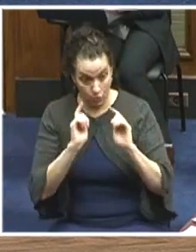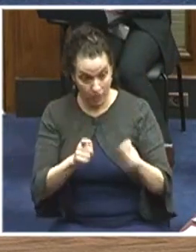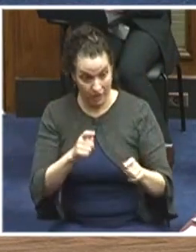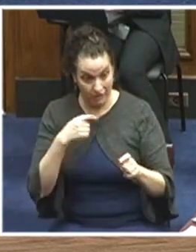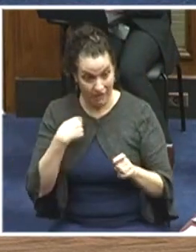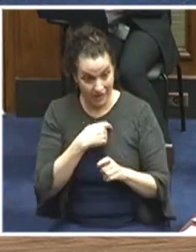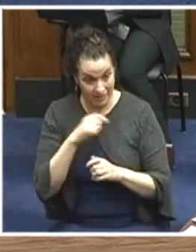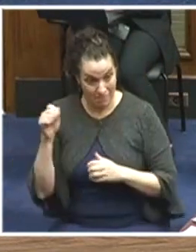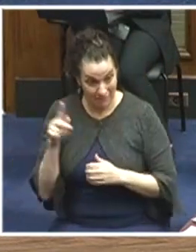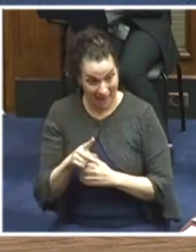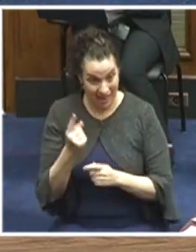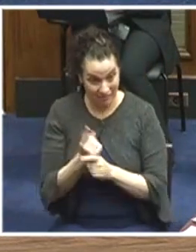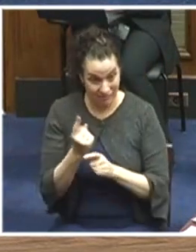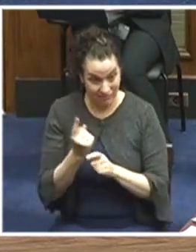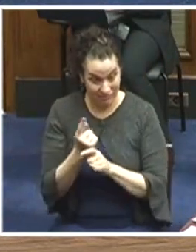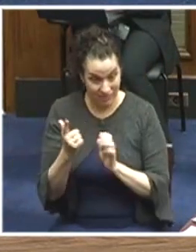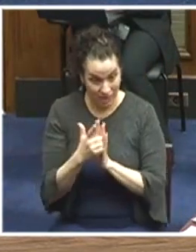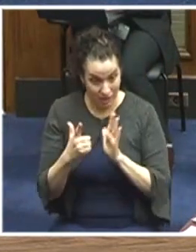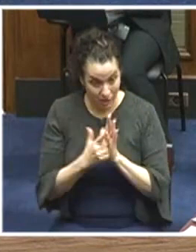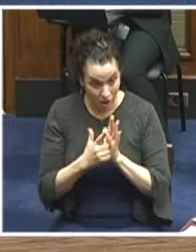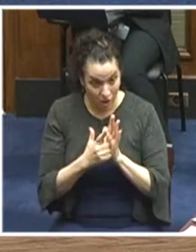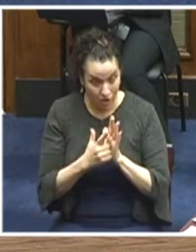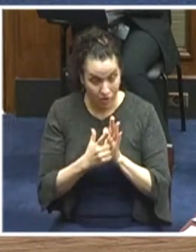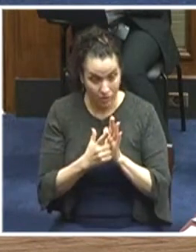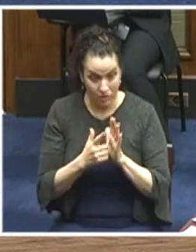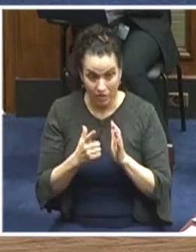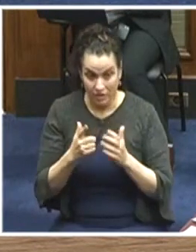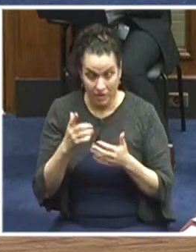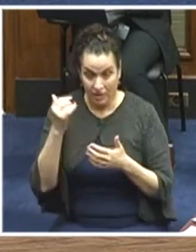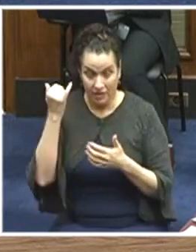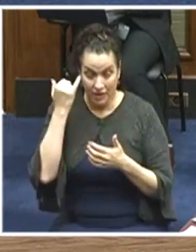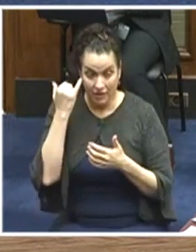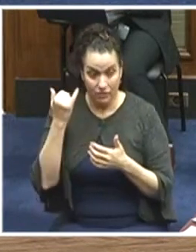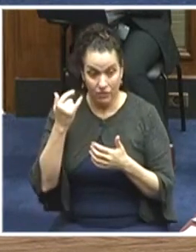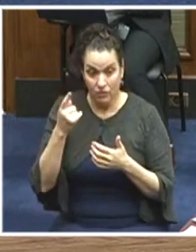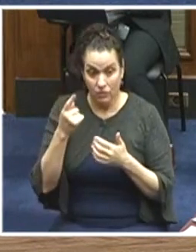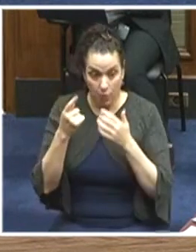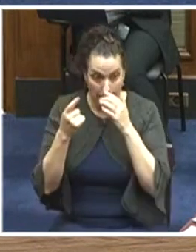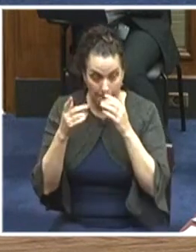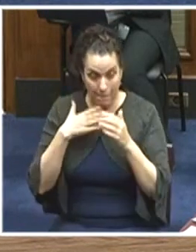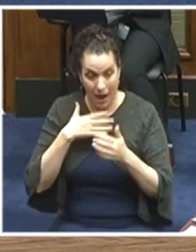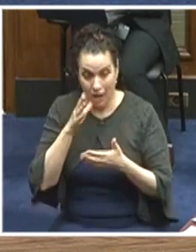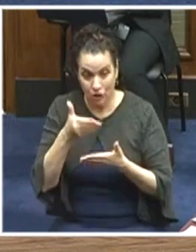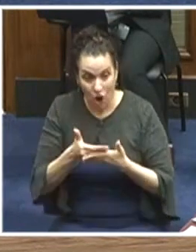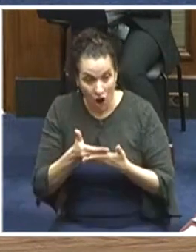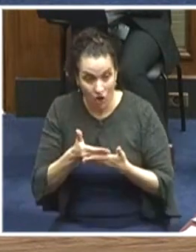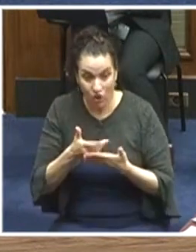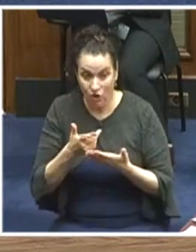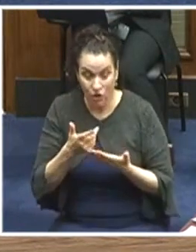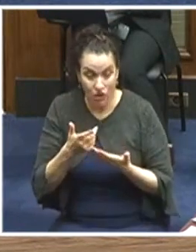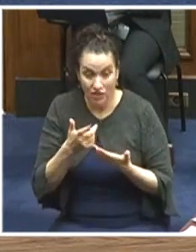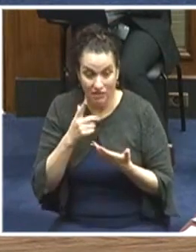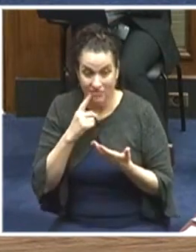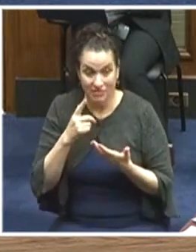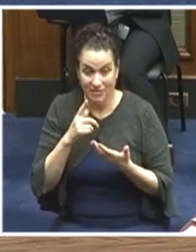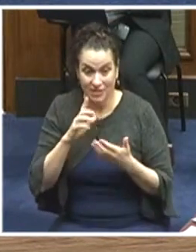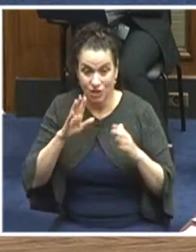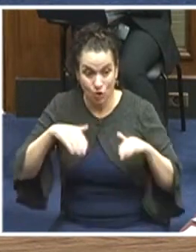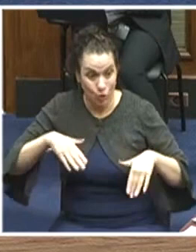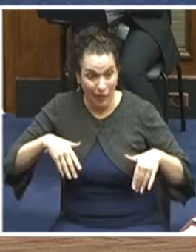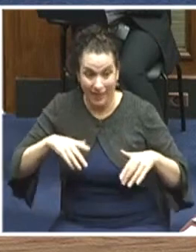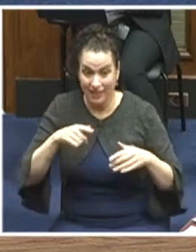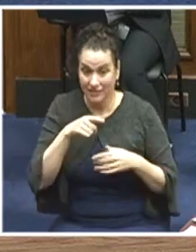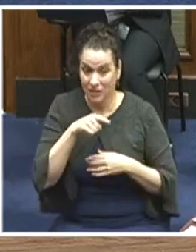law? Your doing so, however, won't help my daughter. For her, it is too late. She and the other victims